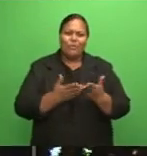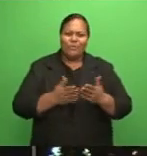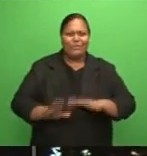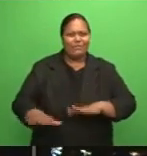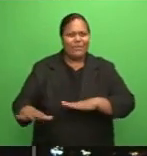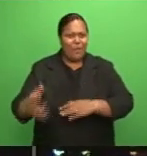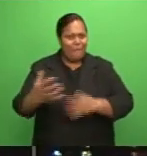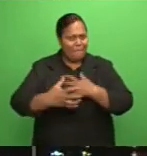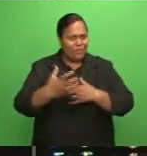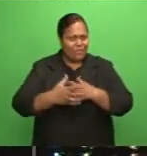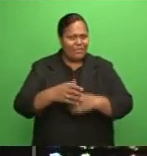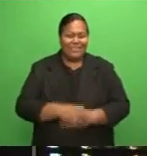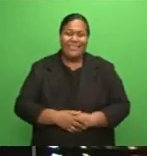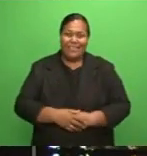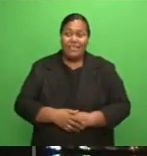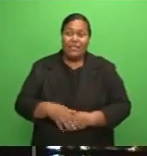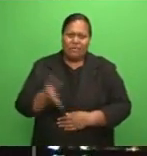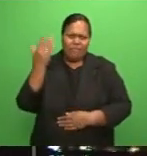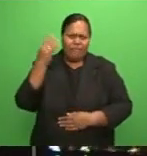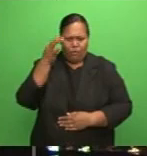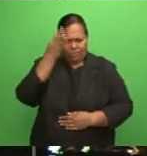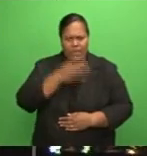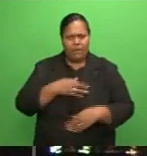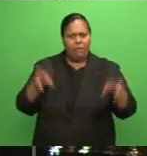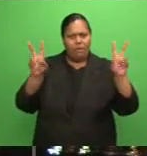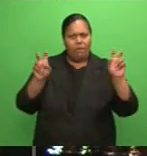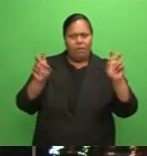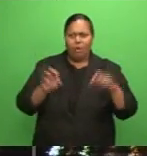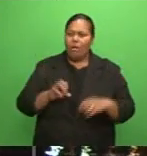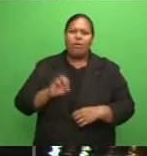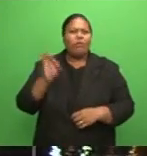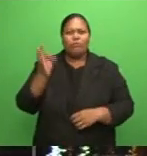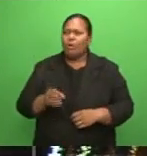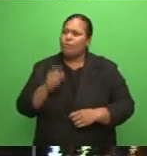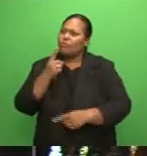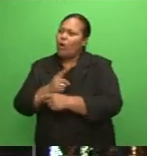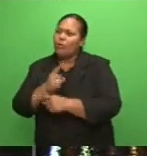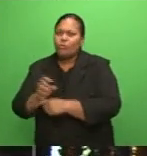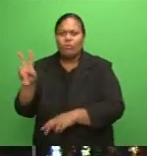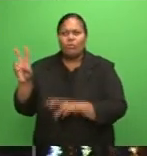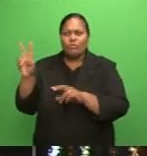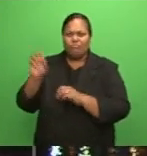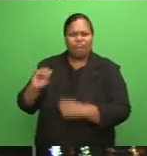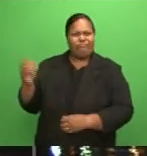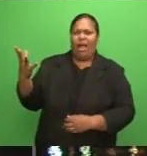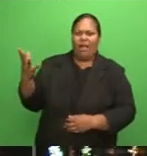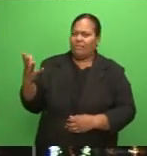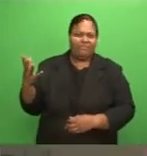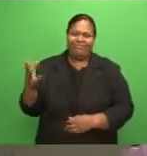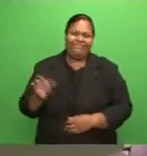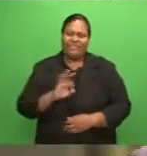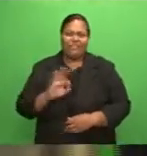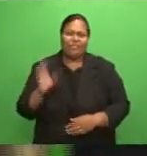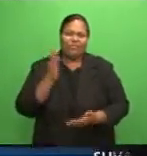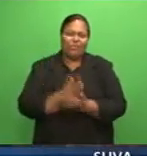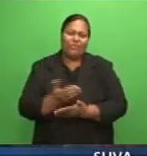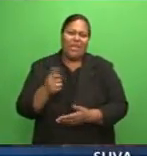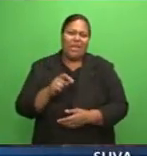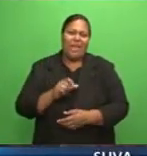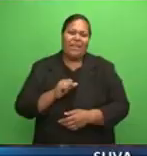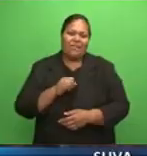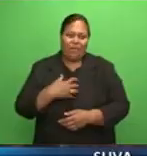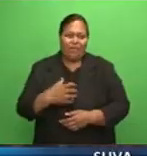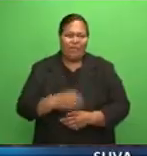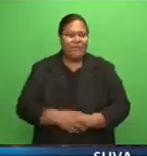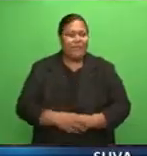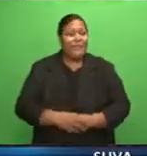slogan, "Don't talk to strangers," does not ring true anymore. Sanya Nimboila has more. Recent